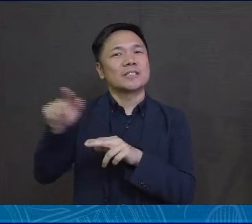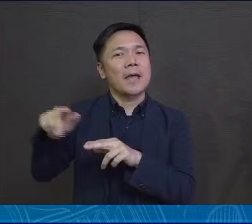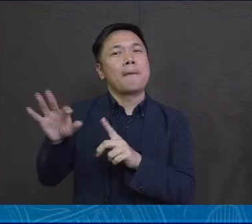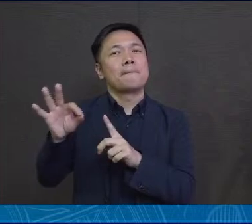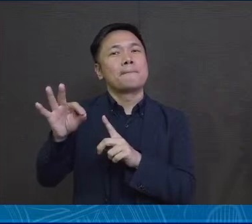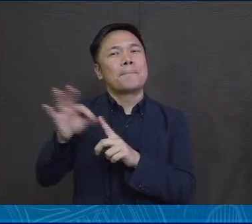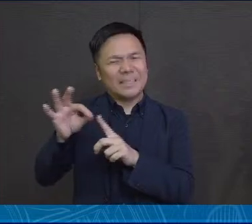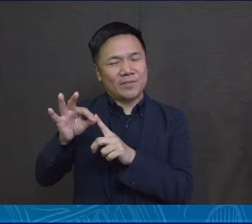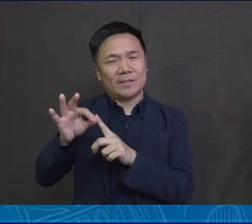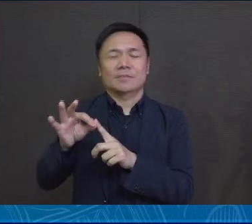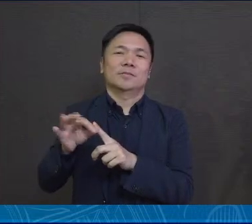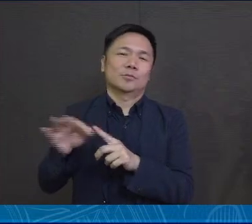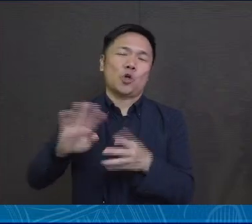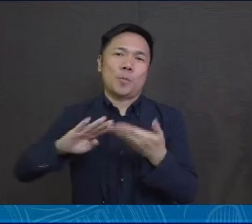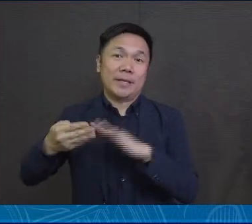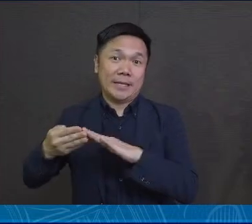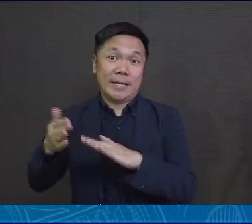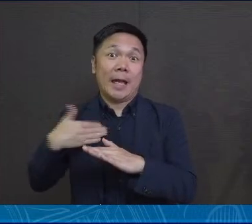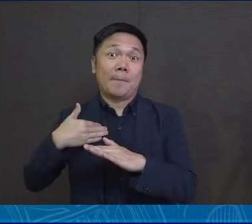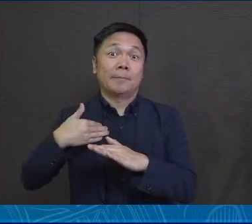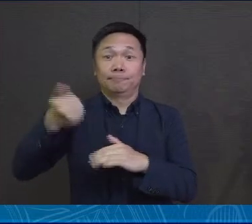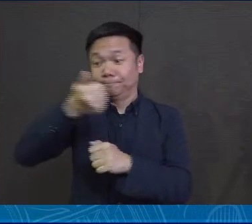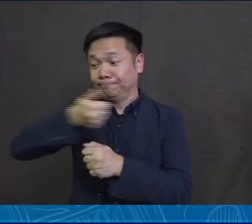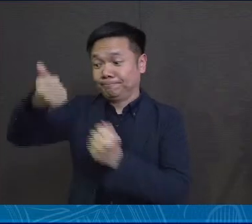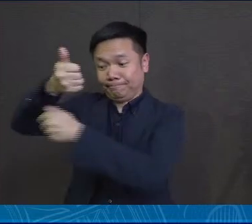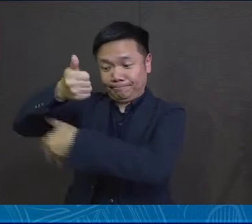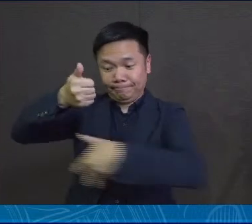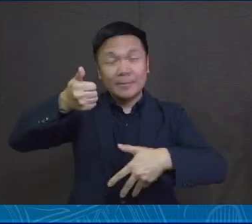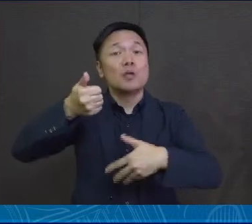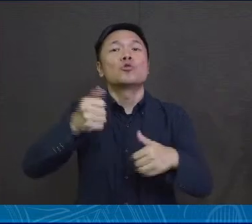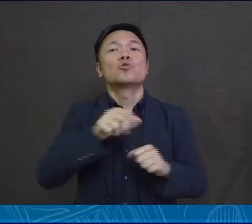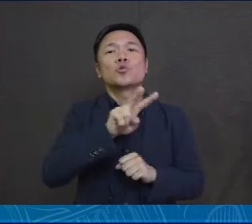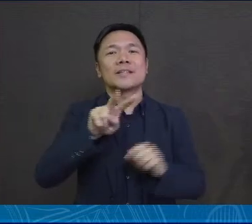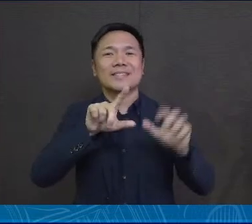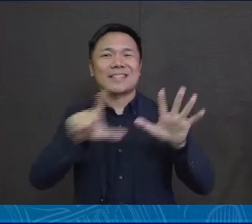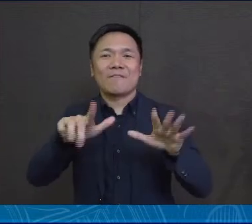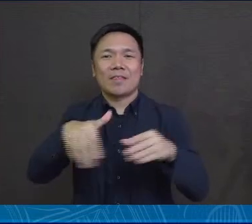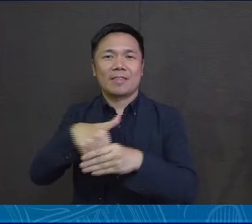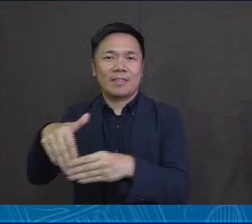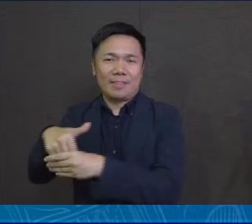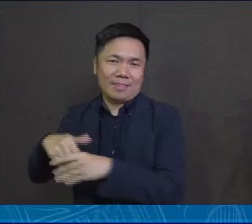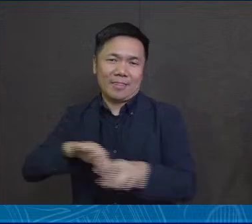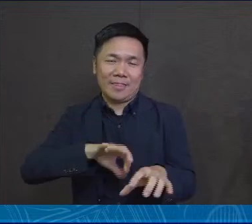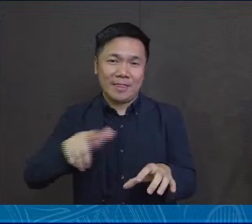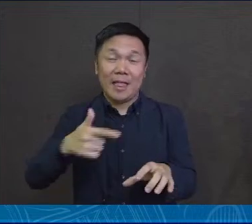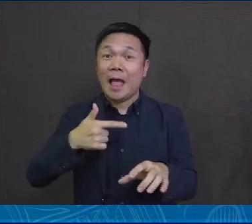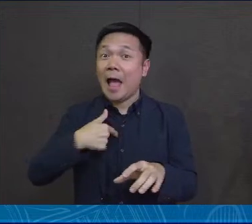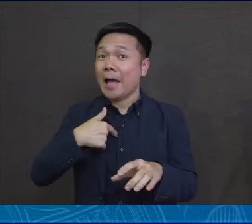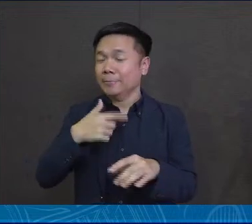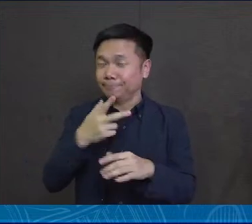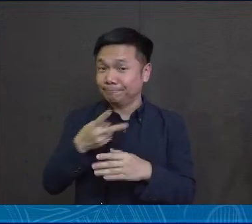supporting 27 member countries, and I oversee SPC's